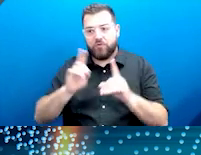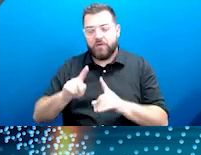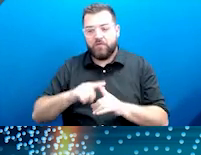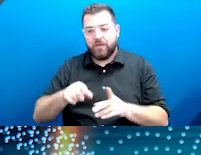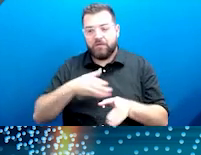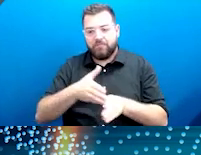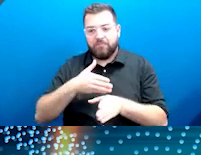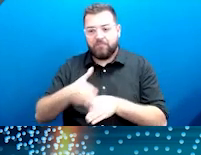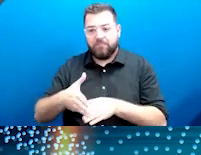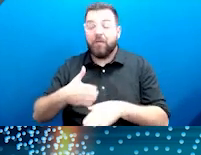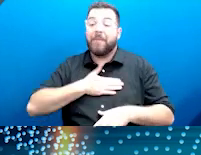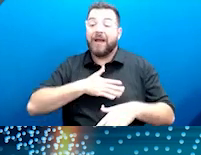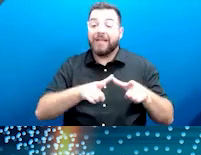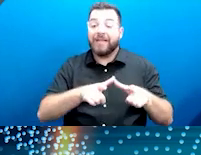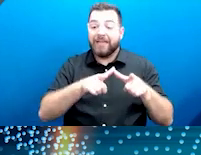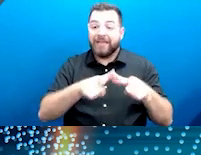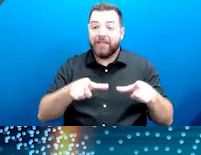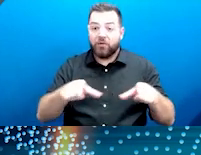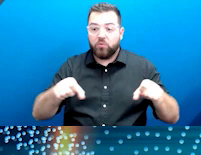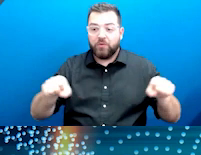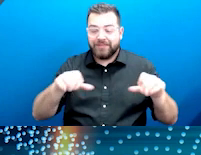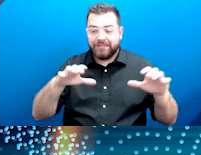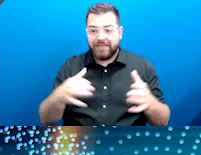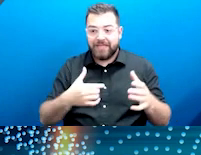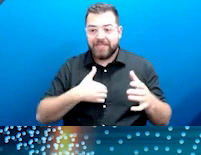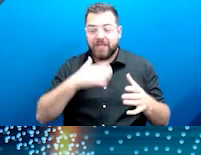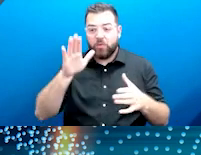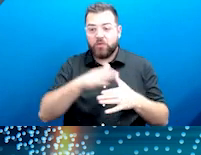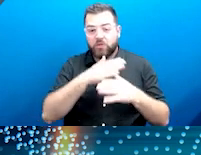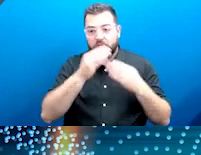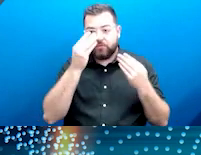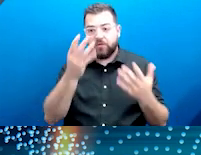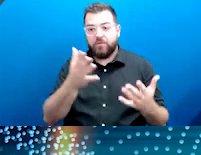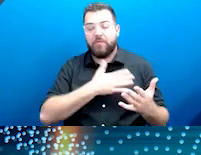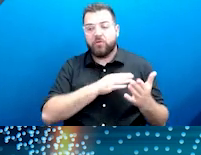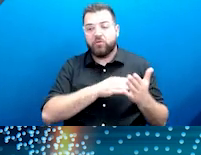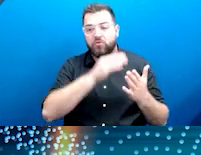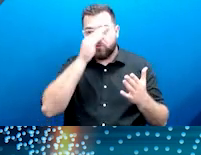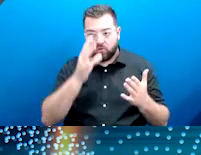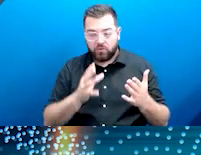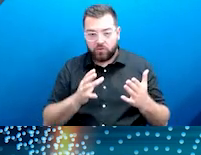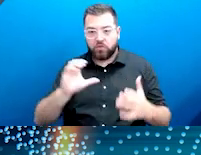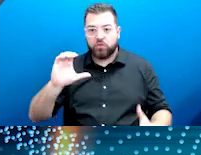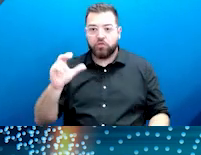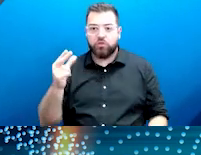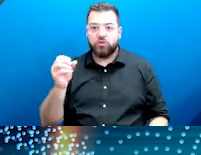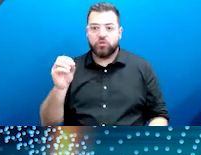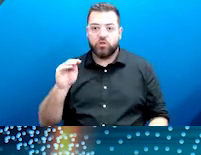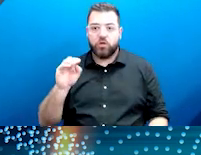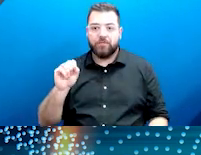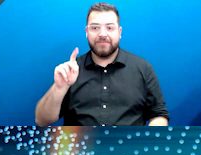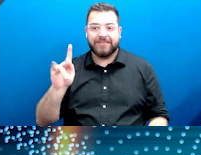what I'm going to be doing is I'm going to share with my students the Chomsky's op-ed, and which